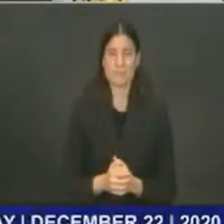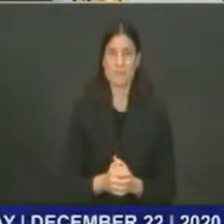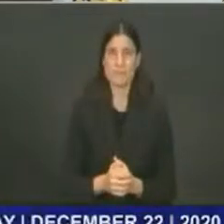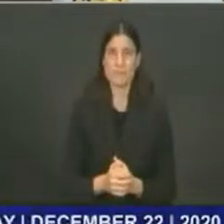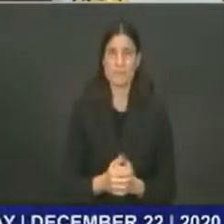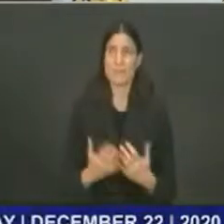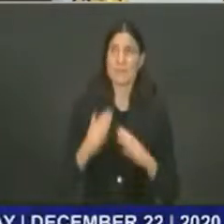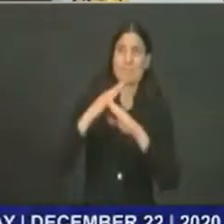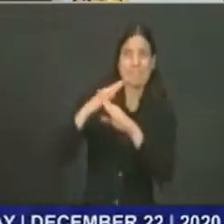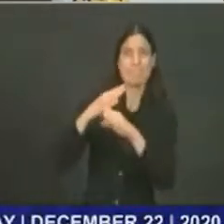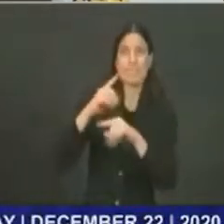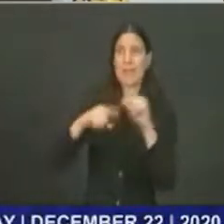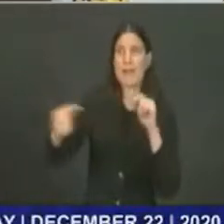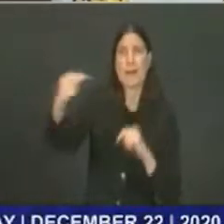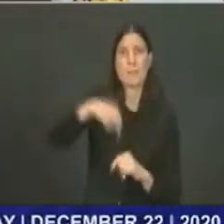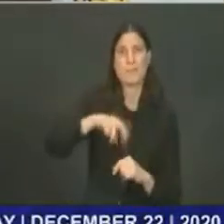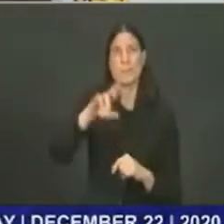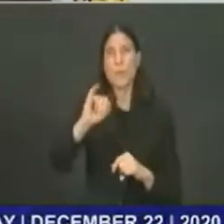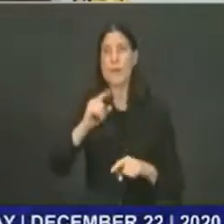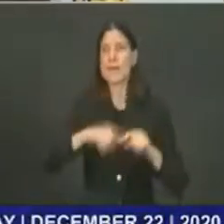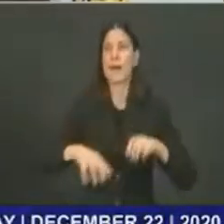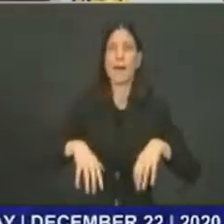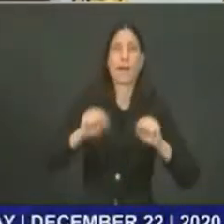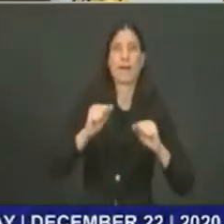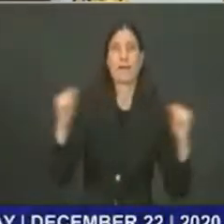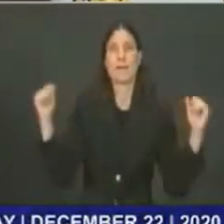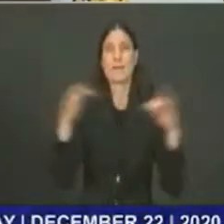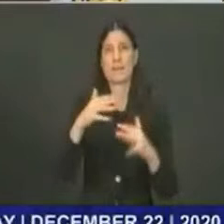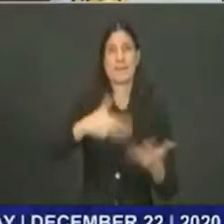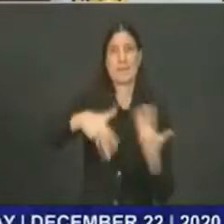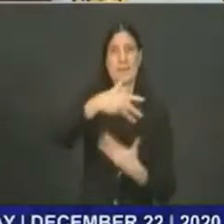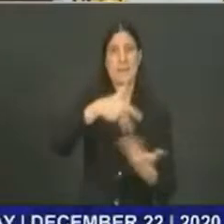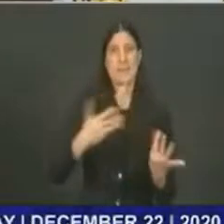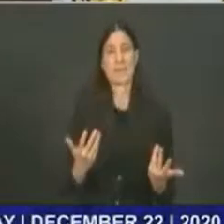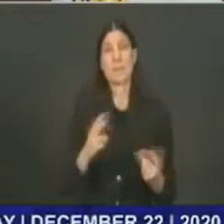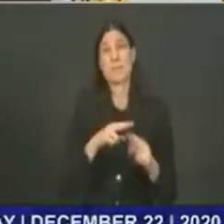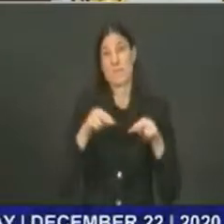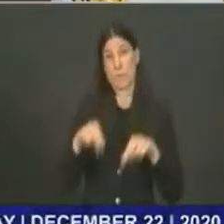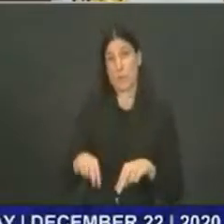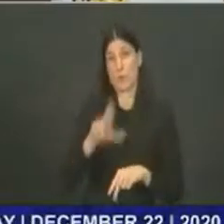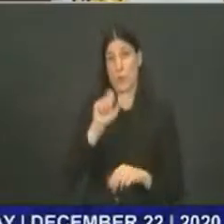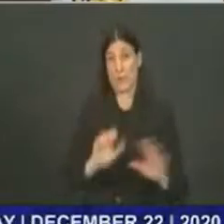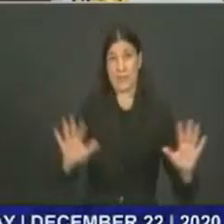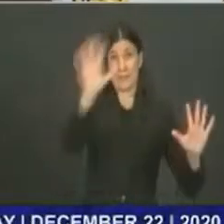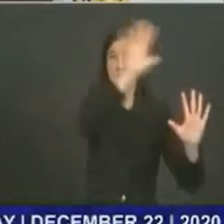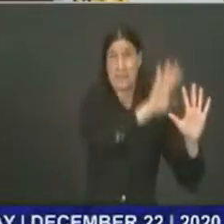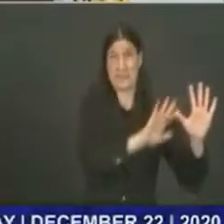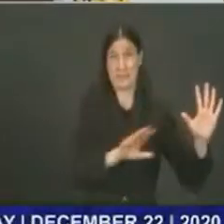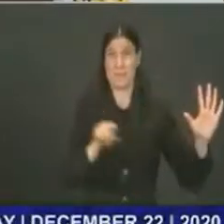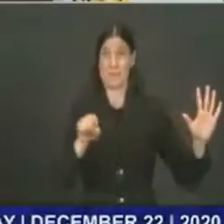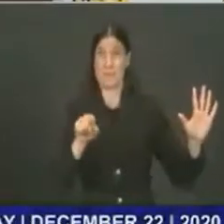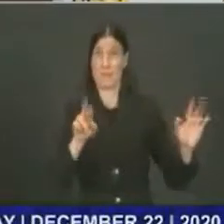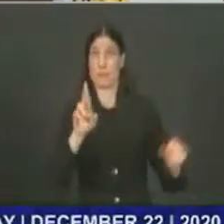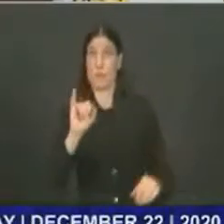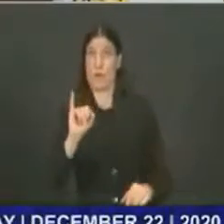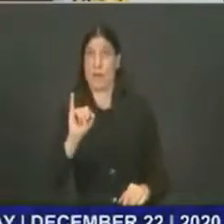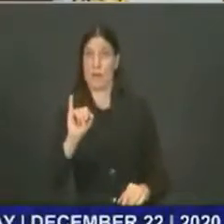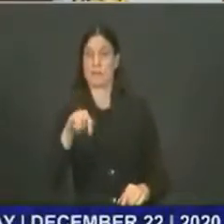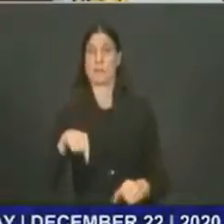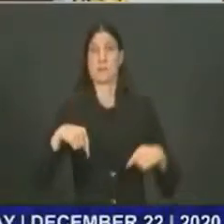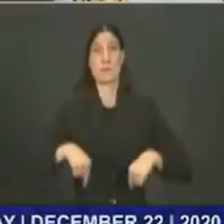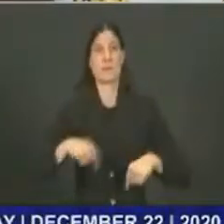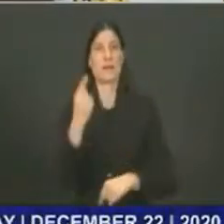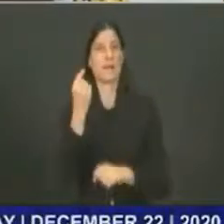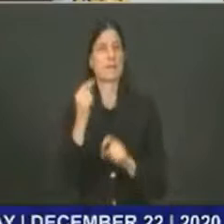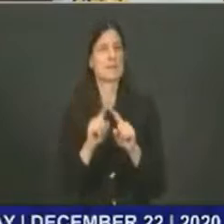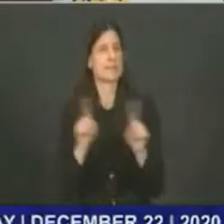really, I think, any other state or most states, we made our direct relief available to